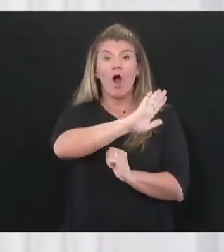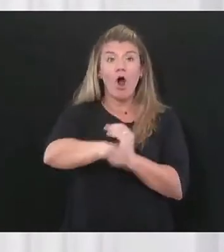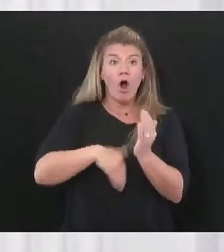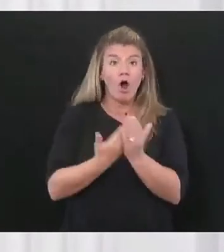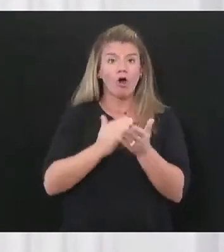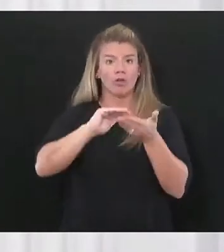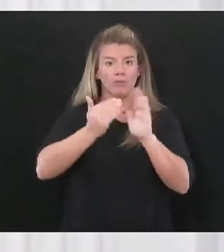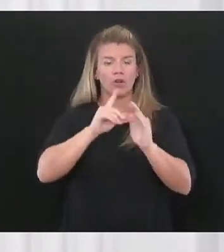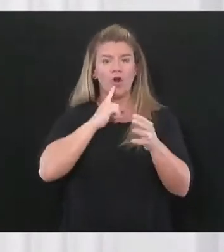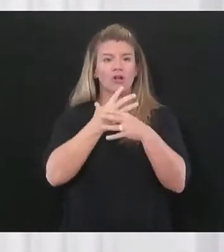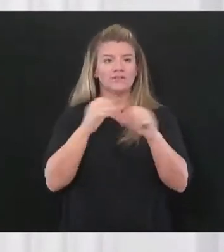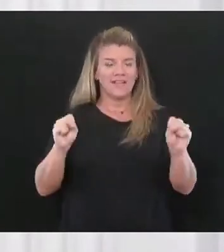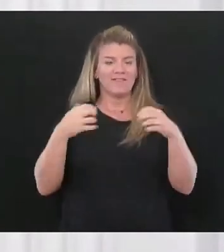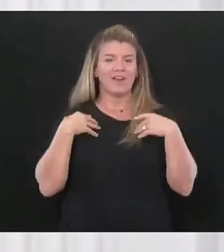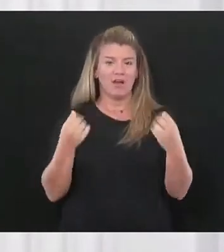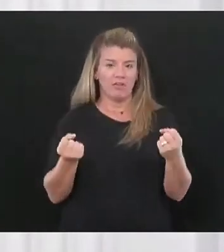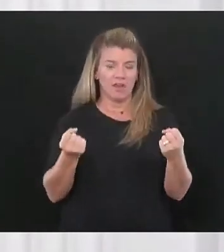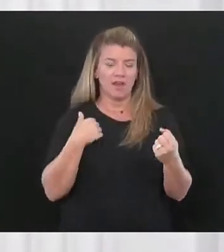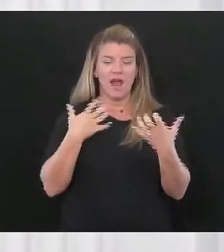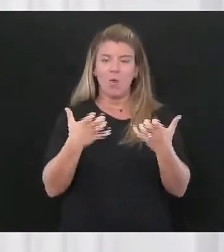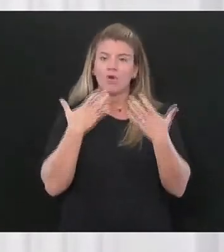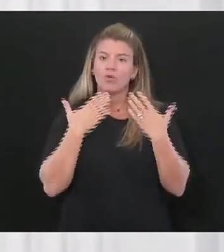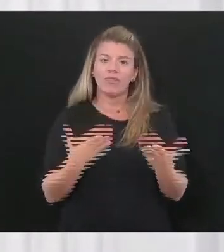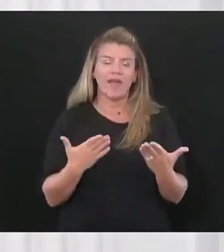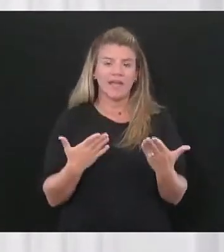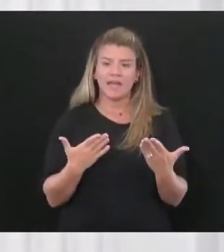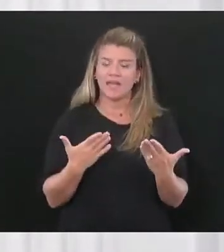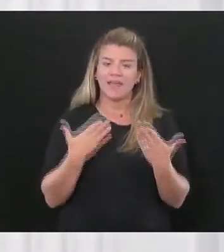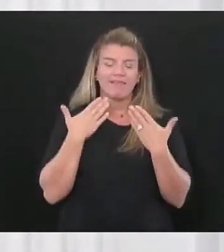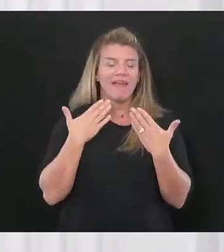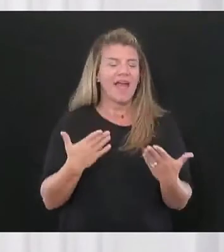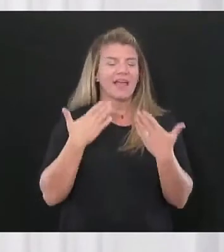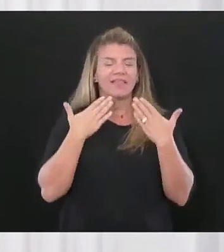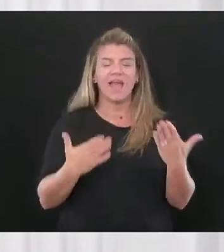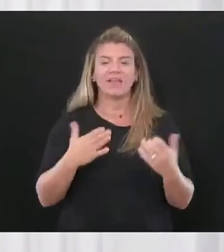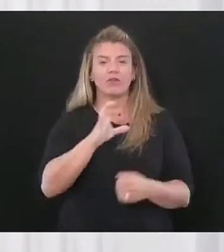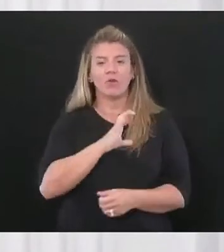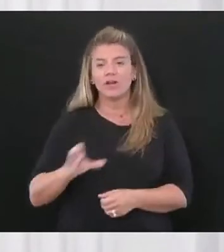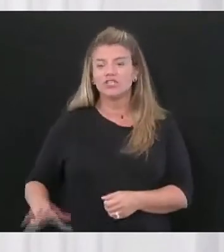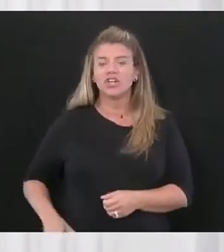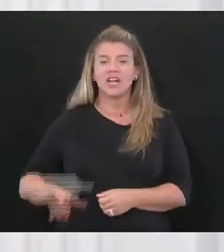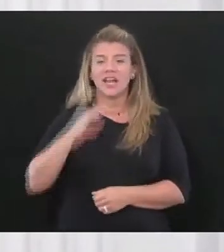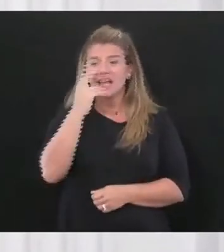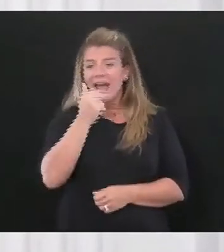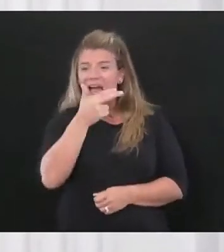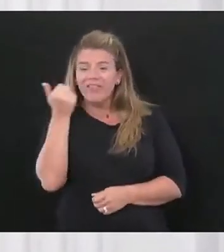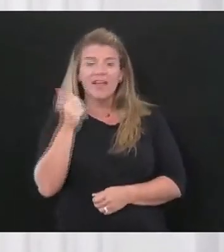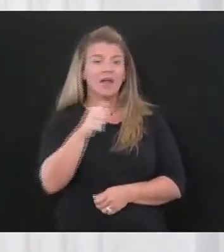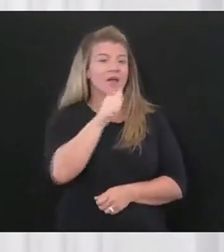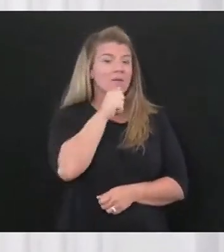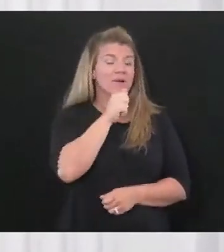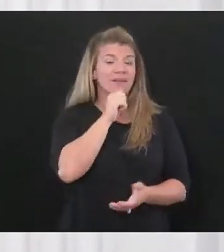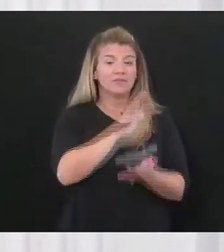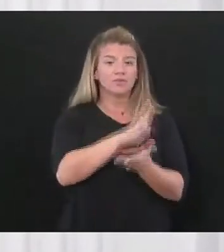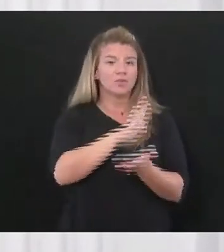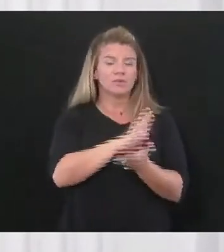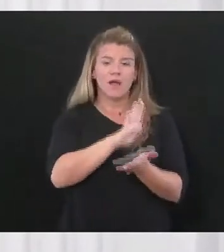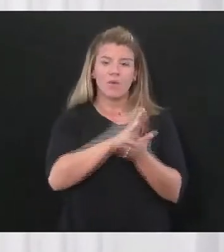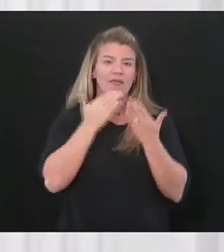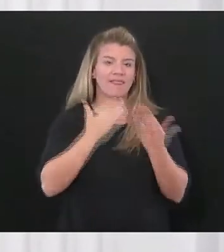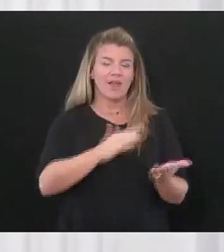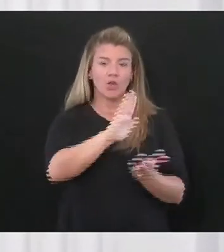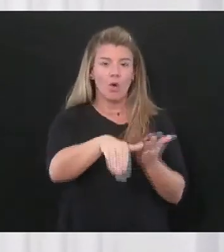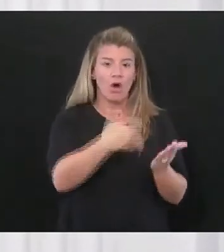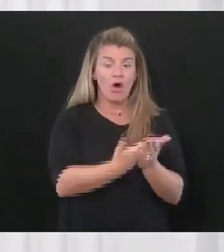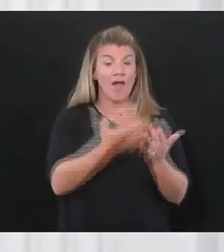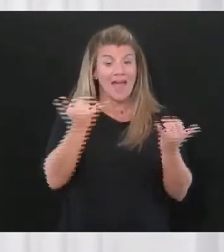just cannot thank our Christian and Catholic and private schools. I can't thank you enough. And for the governor to step up